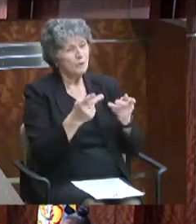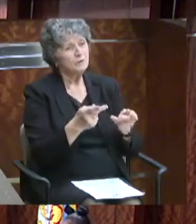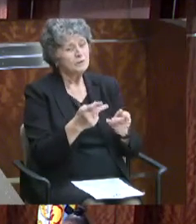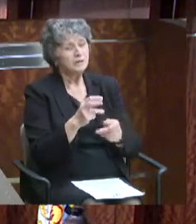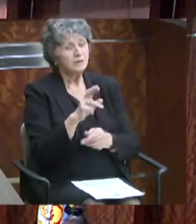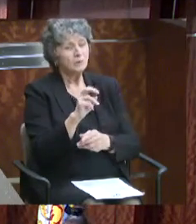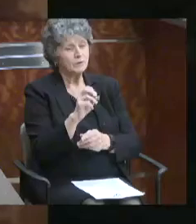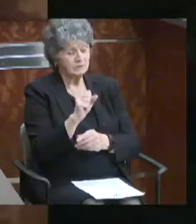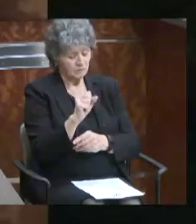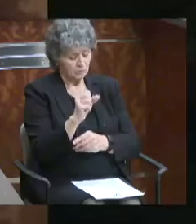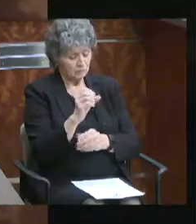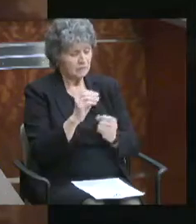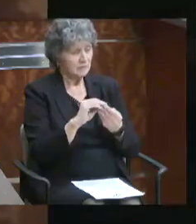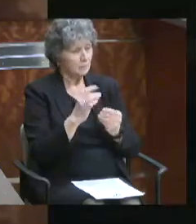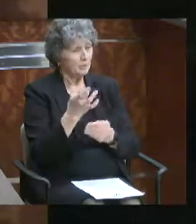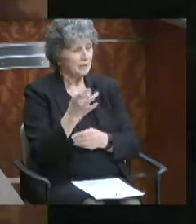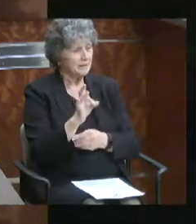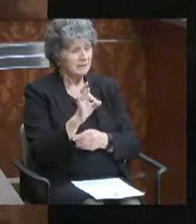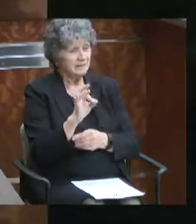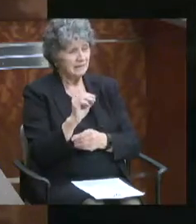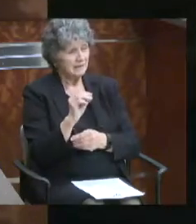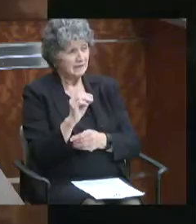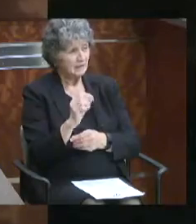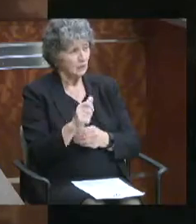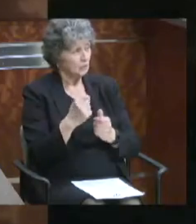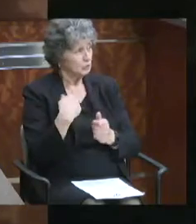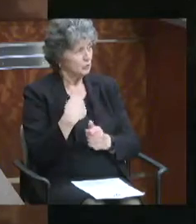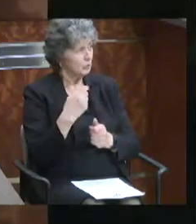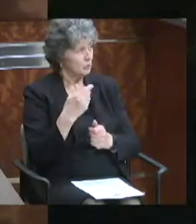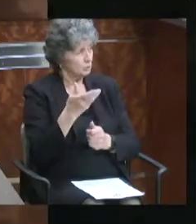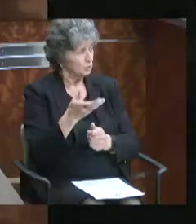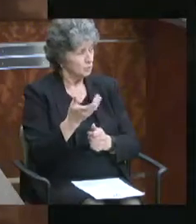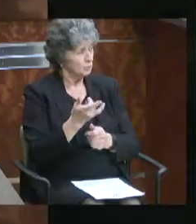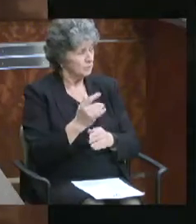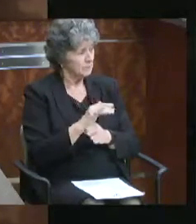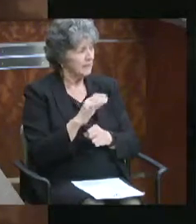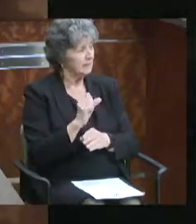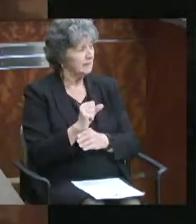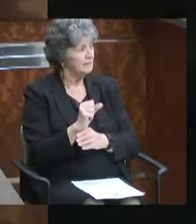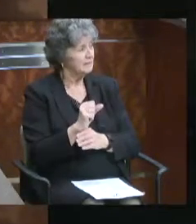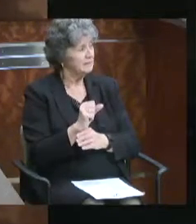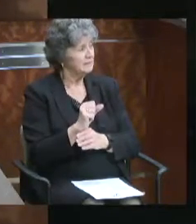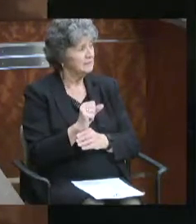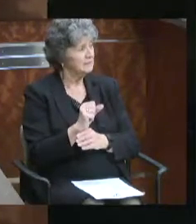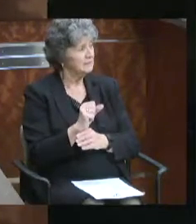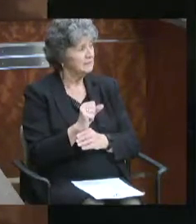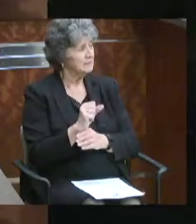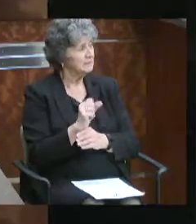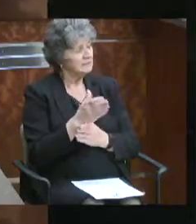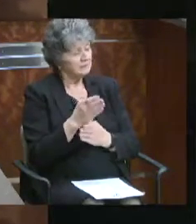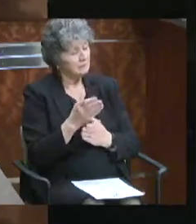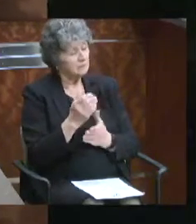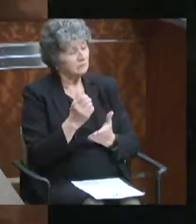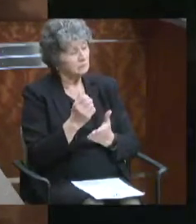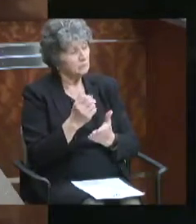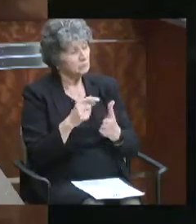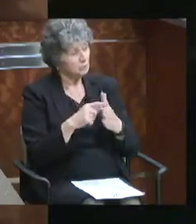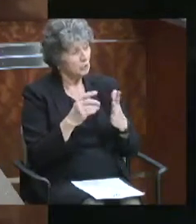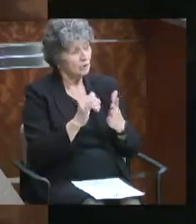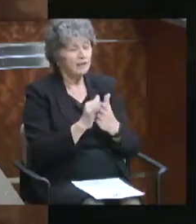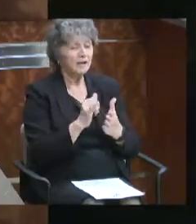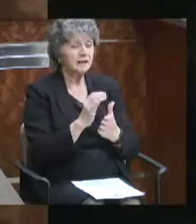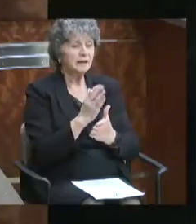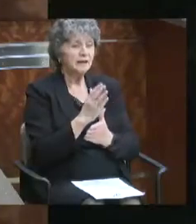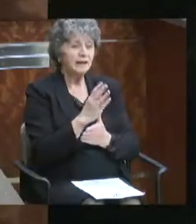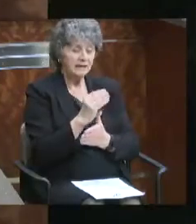Resolution number 1880, which we'll introduce tonight into the record, is a move toward that. And there's other legislation that's